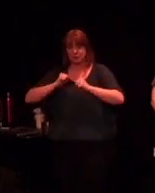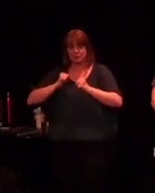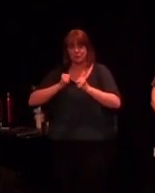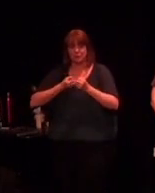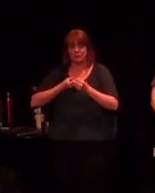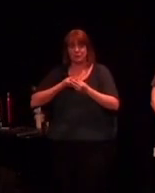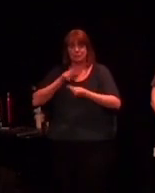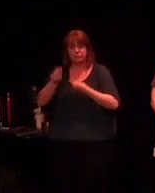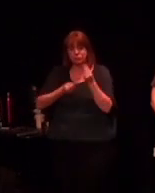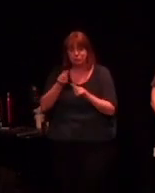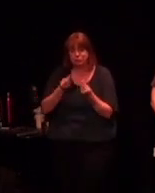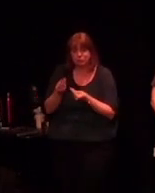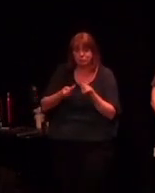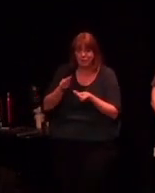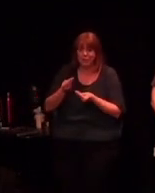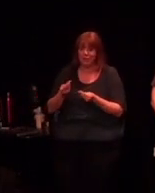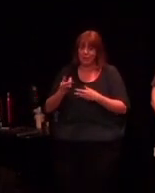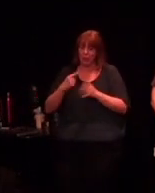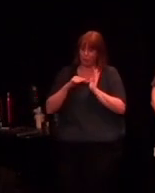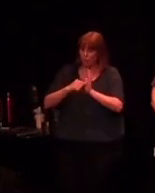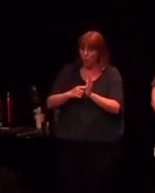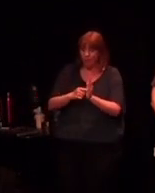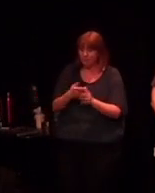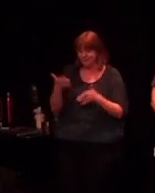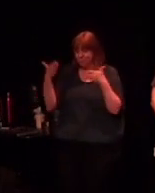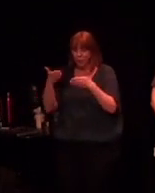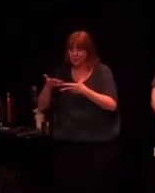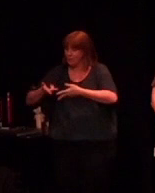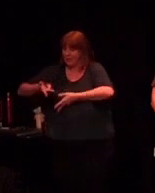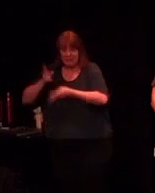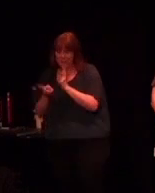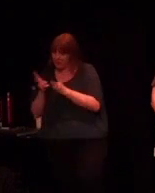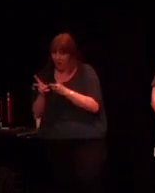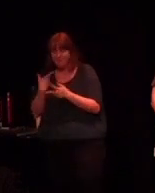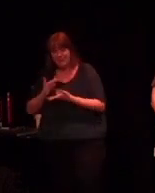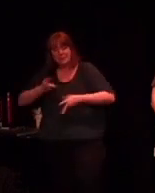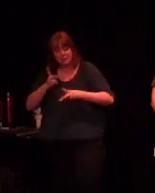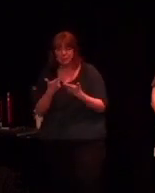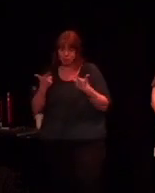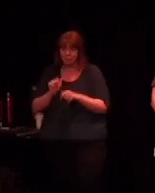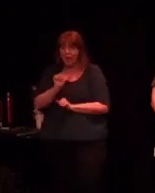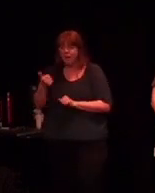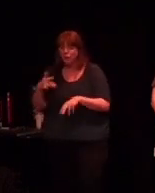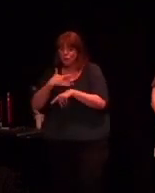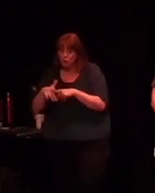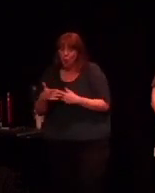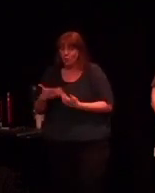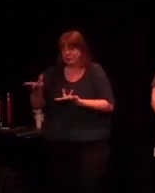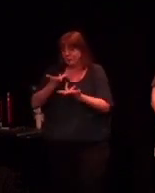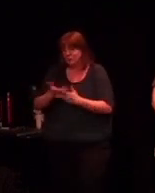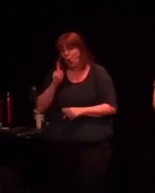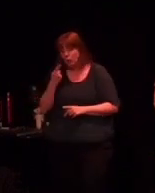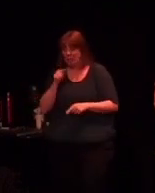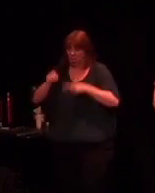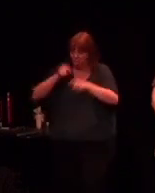the performance as opposed to the interpreter. And I've interpreted a lot of post-show discussions, and it's always, what's wrong with the interpreter,